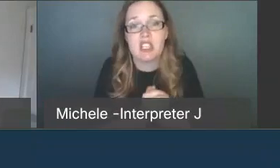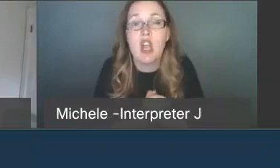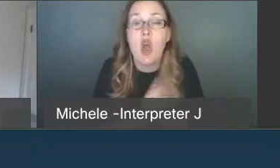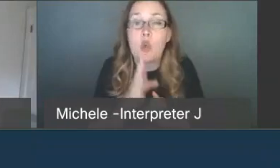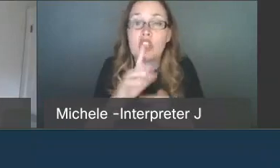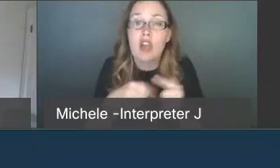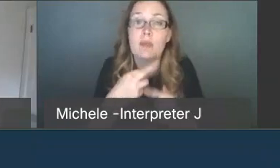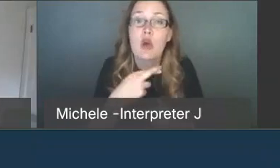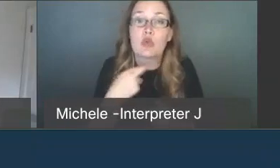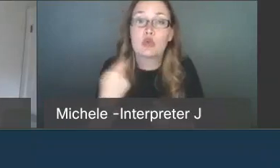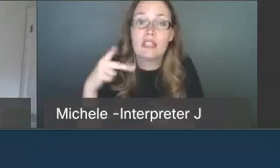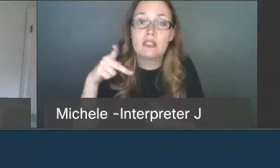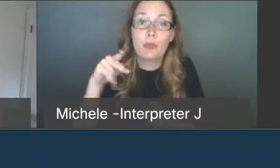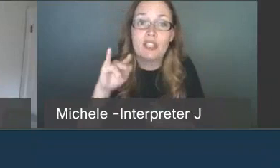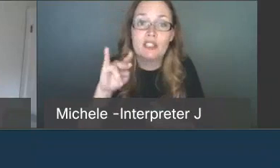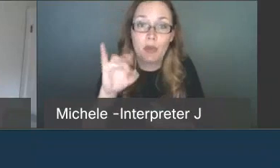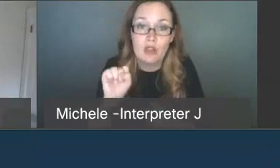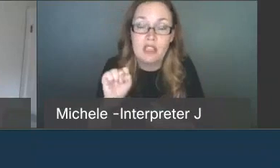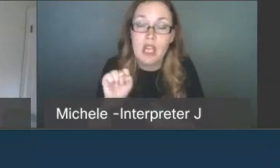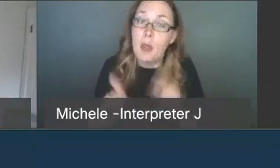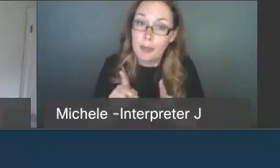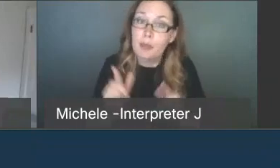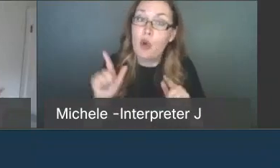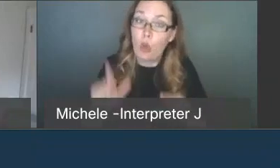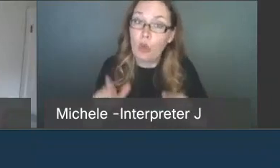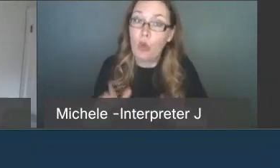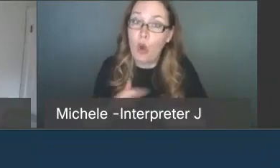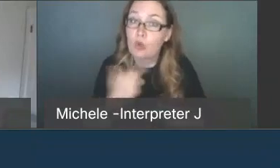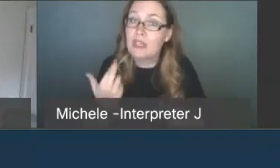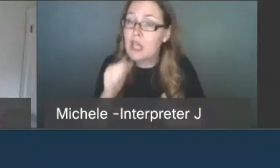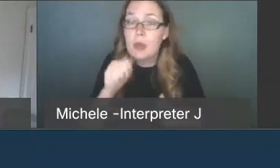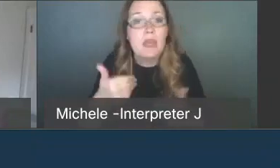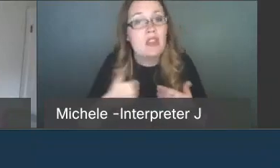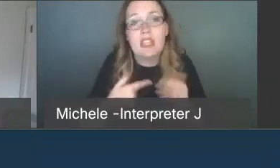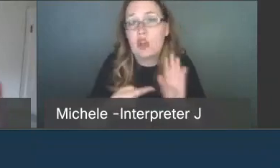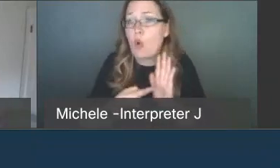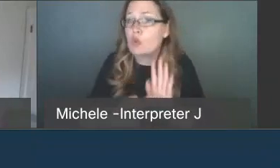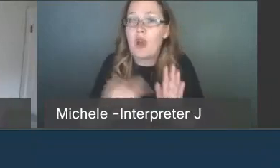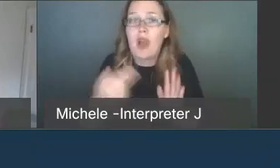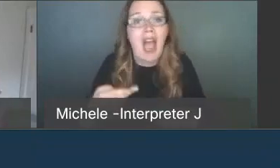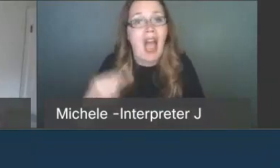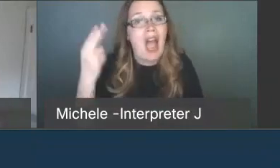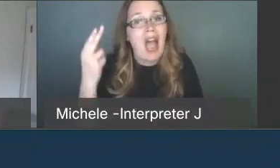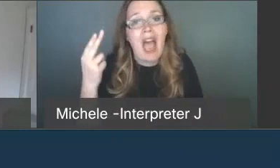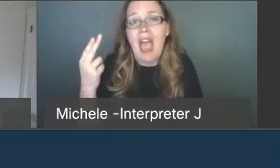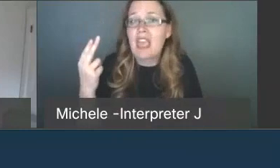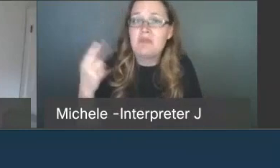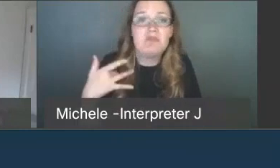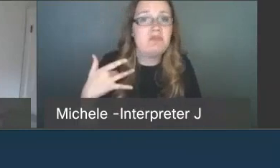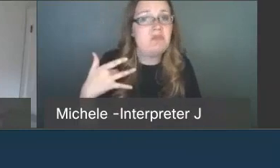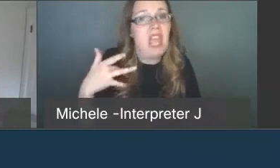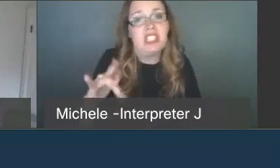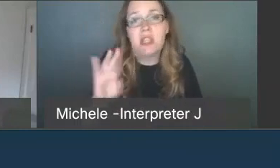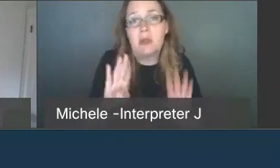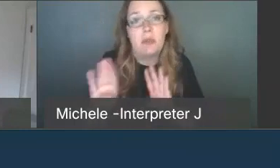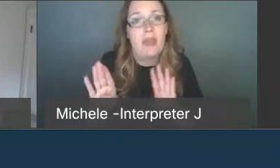generally speaking, when we have folks who are low risk, that means that they don't present a high likelihood of that behavior happening, right? That's